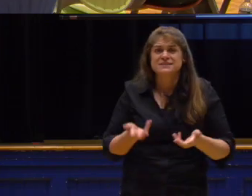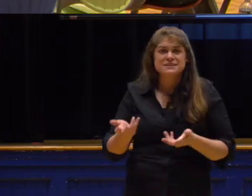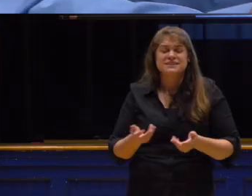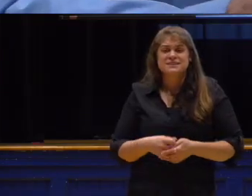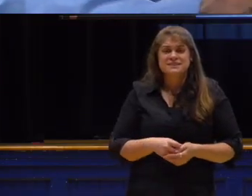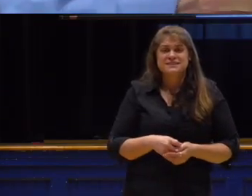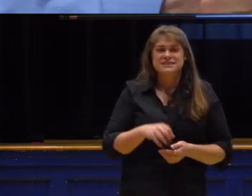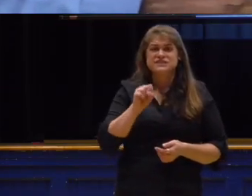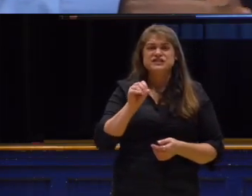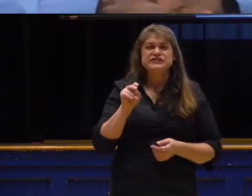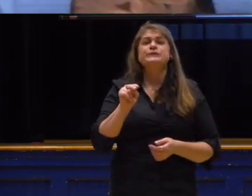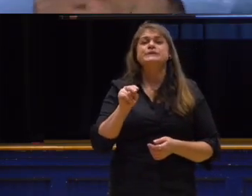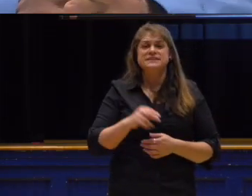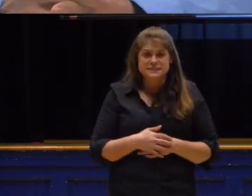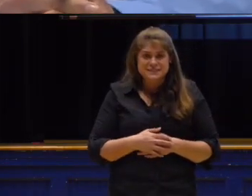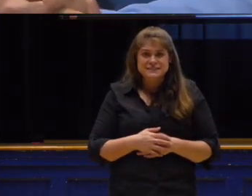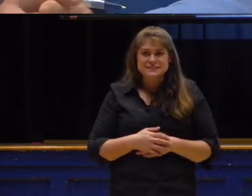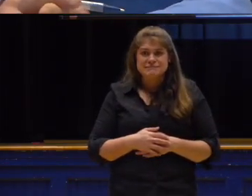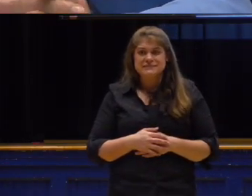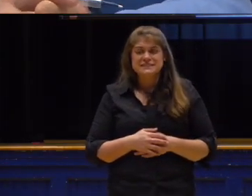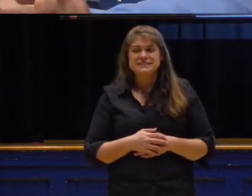Soon. It's actually up